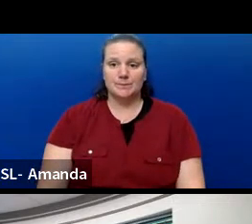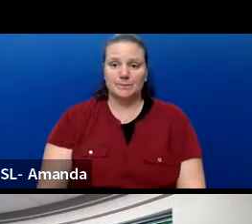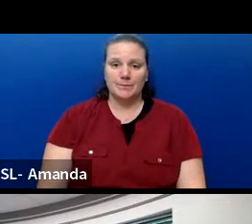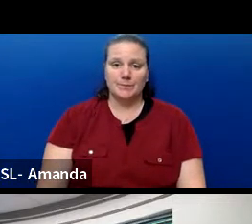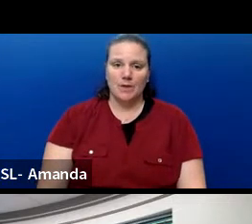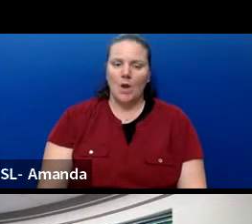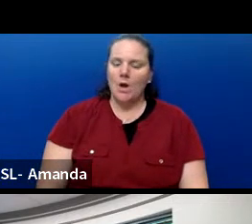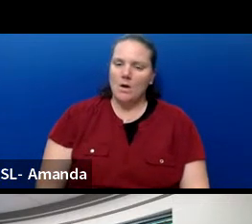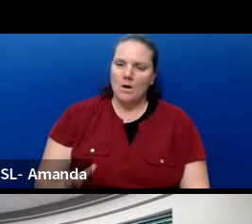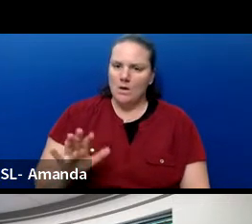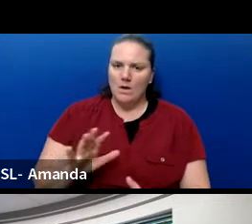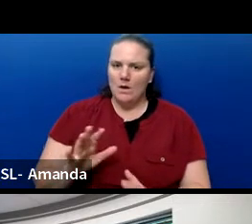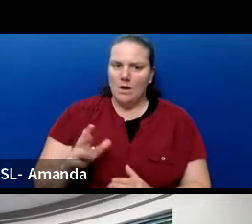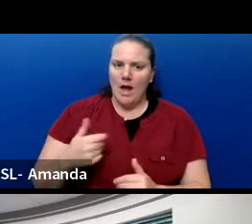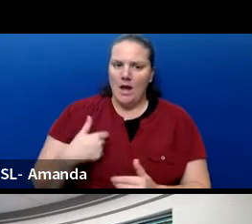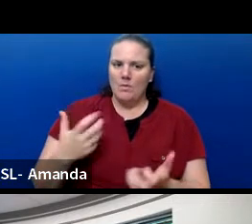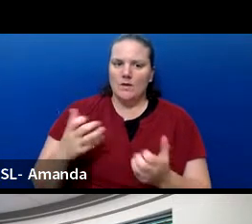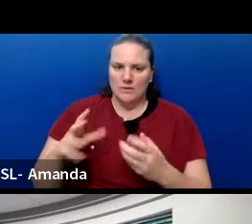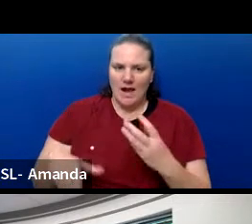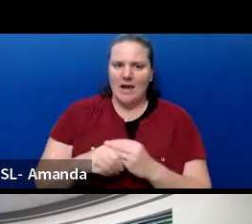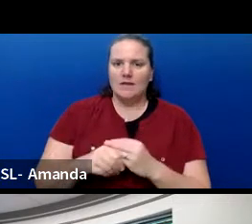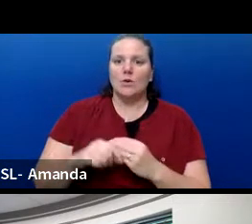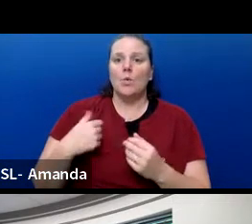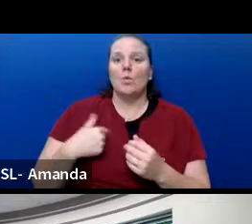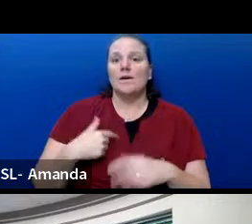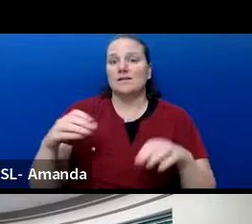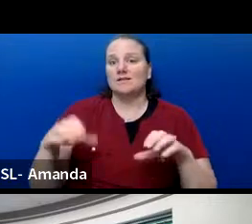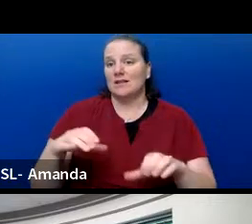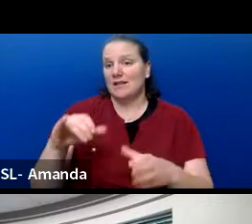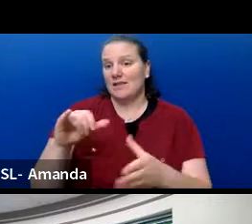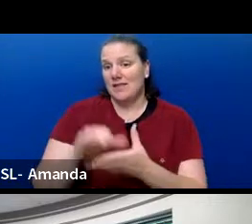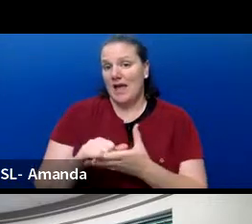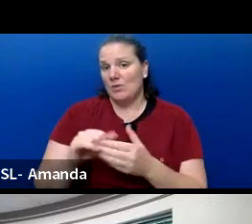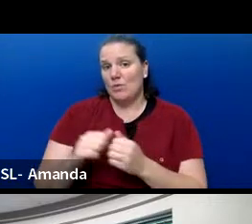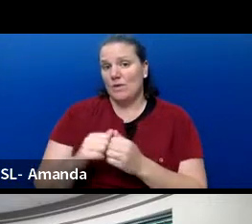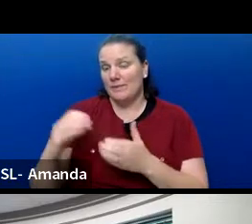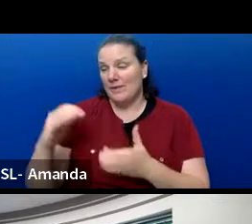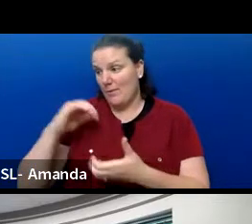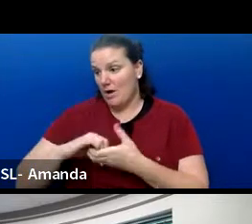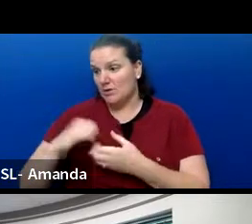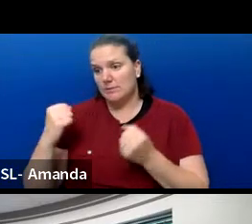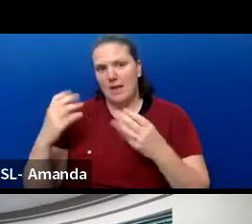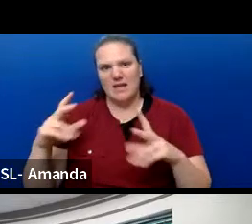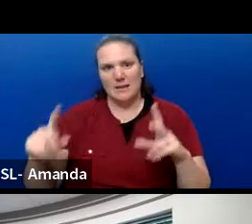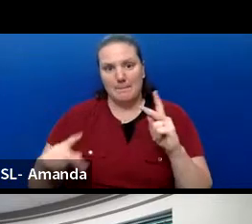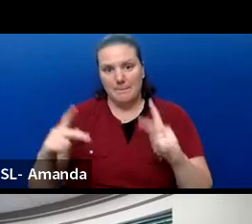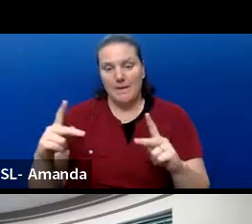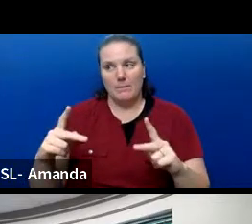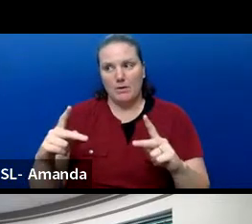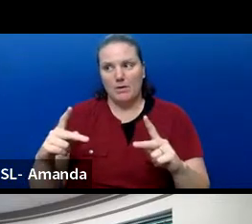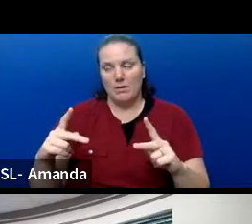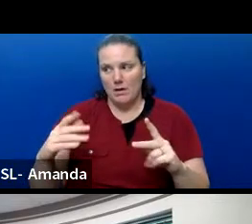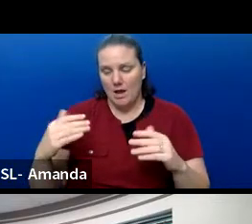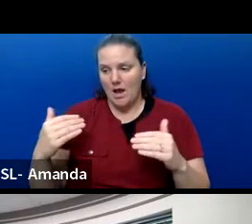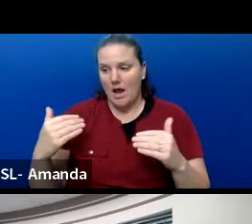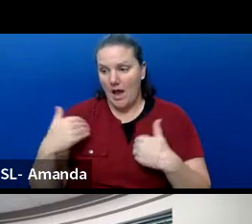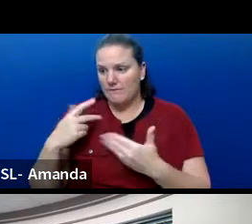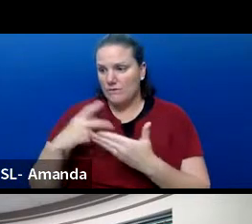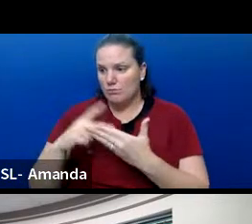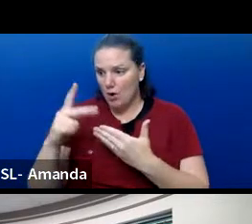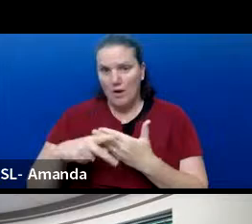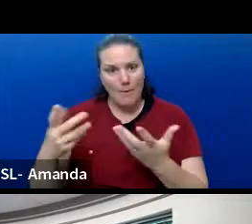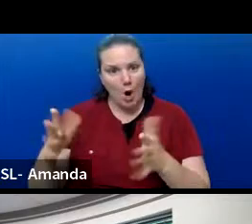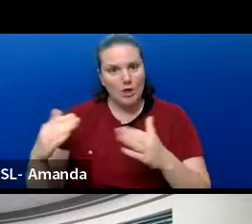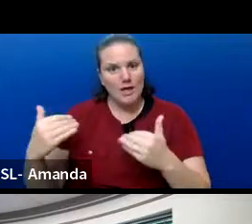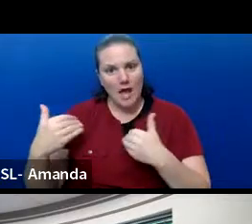I'm sorry, I was just going to add, when we conducted asset mapping with the partners, a number of people raised programs that they already have going